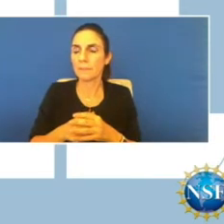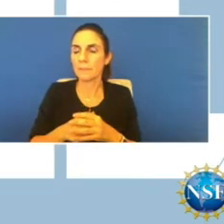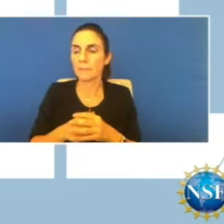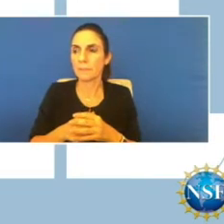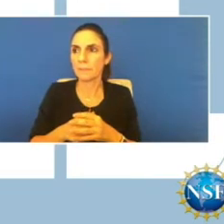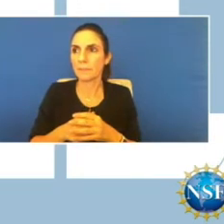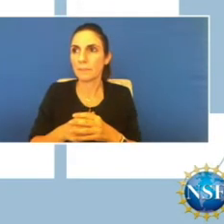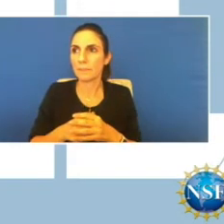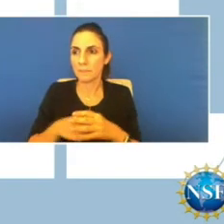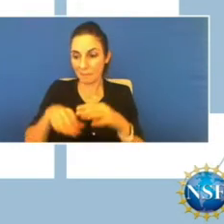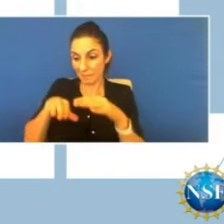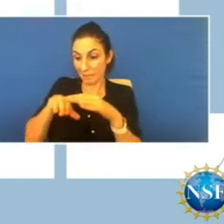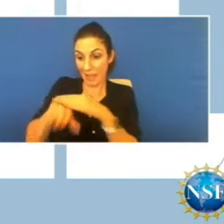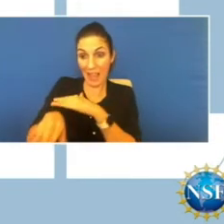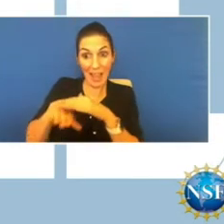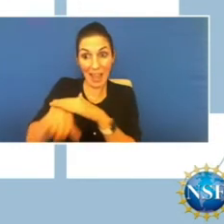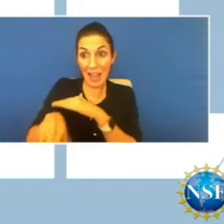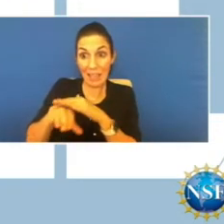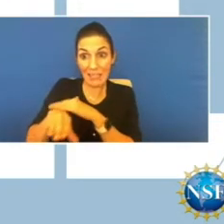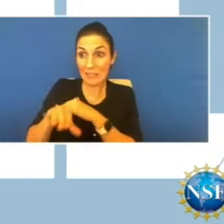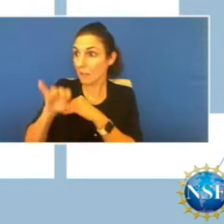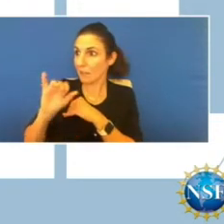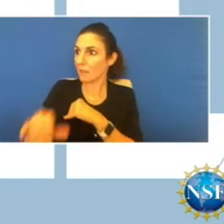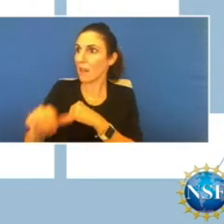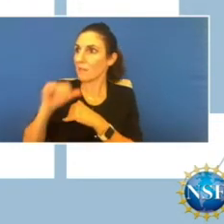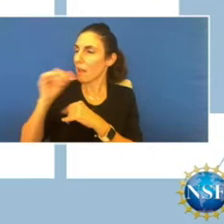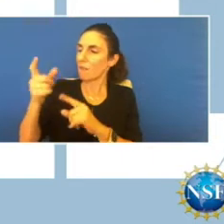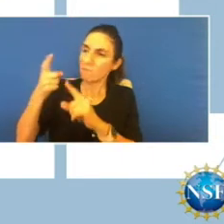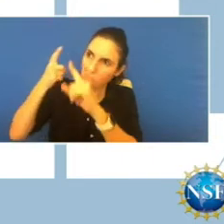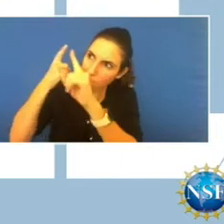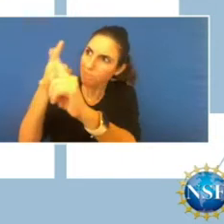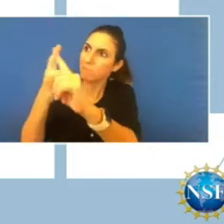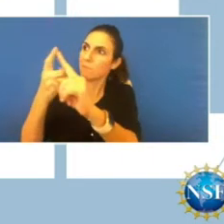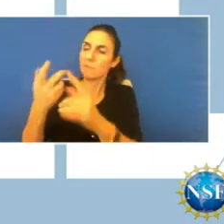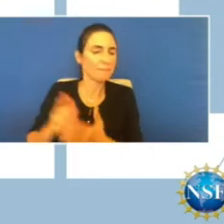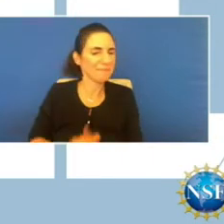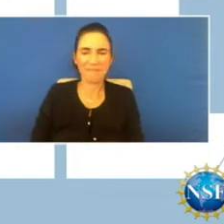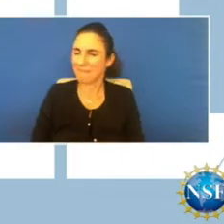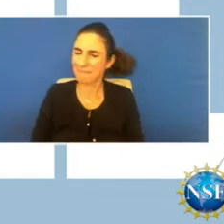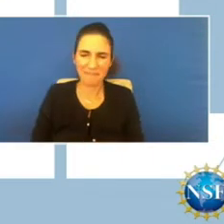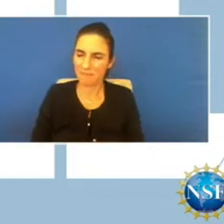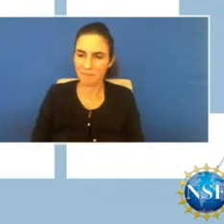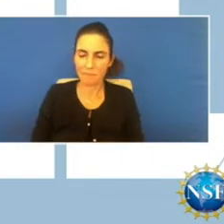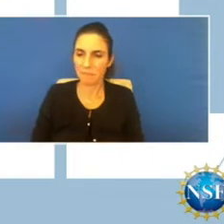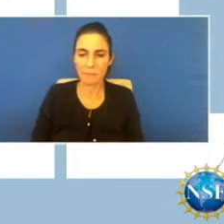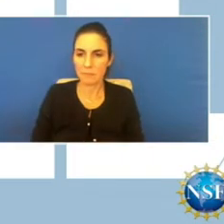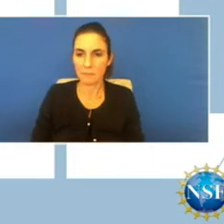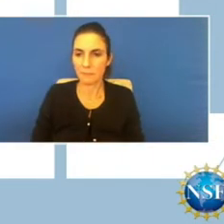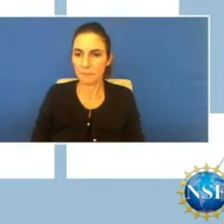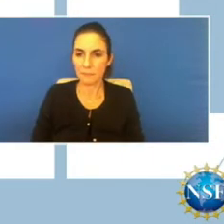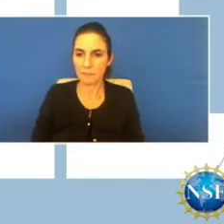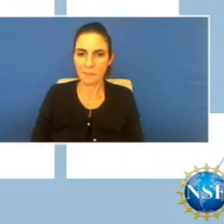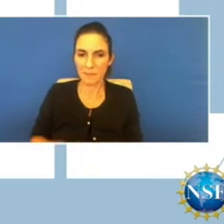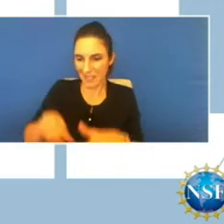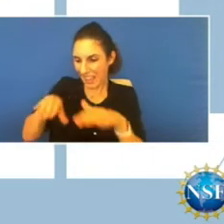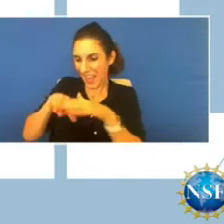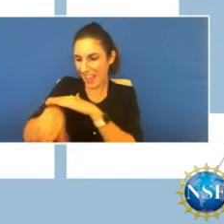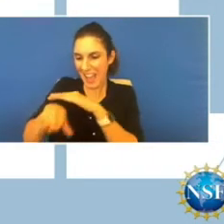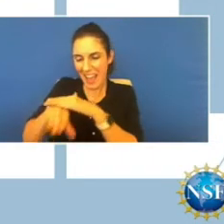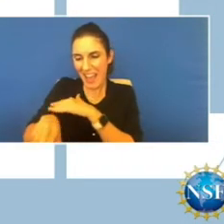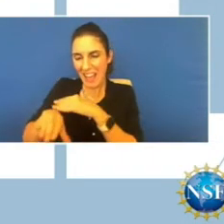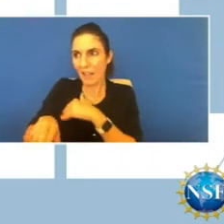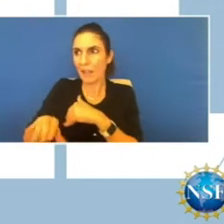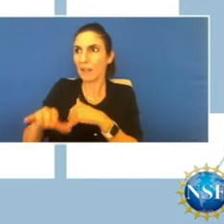access isn't the aspiration, right? That actually access isn't a high